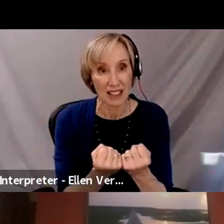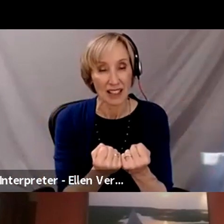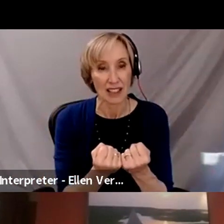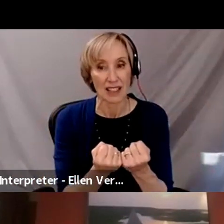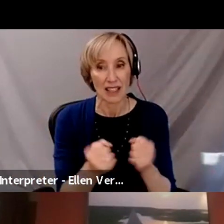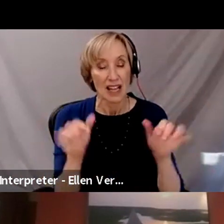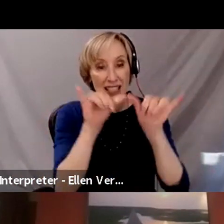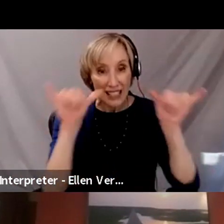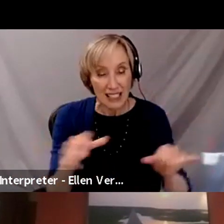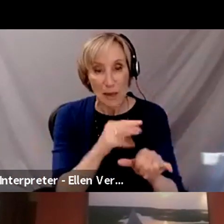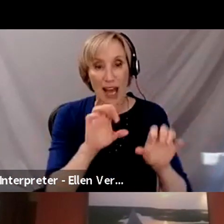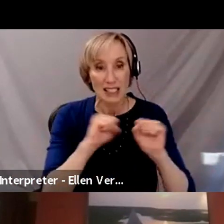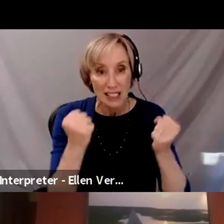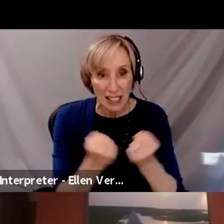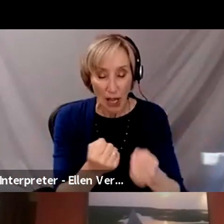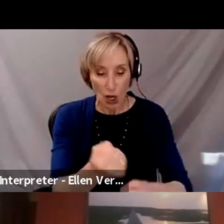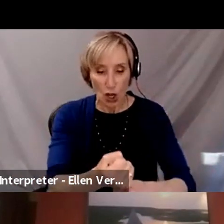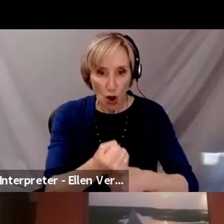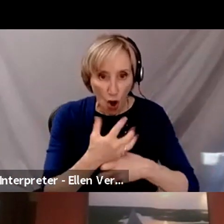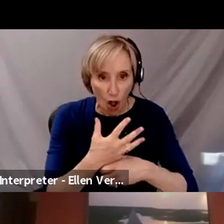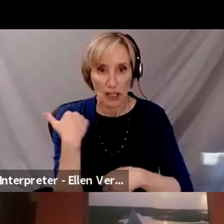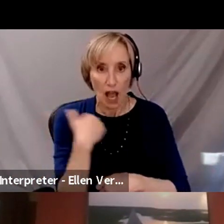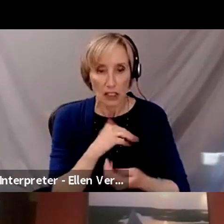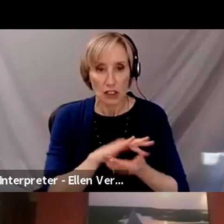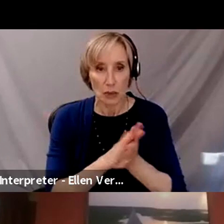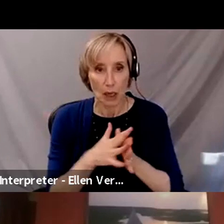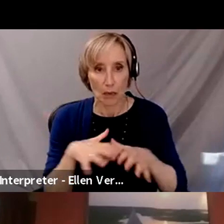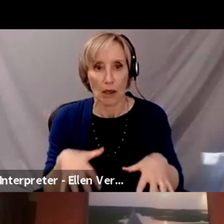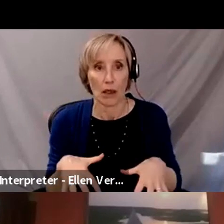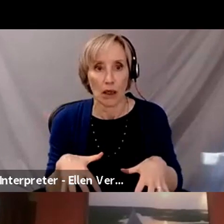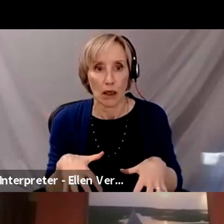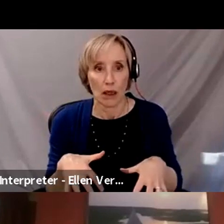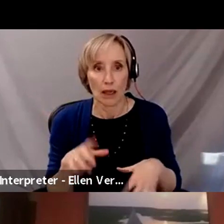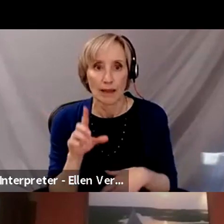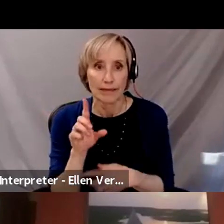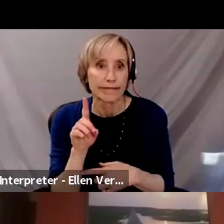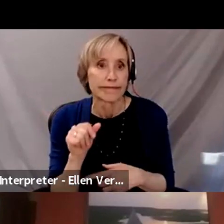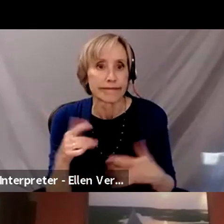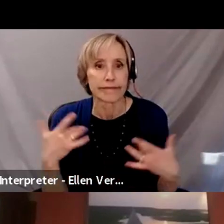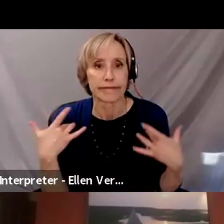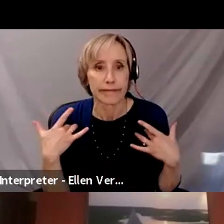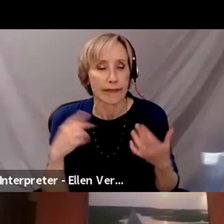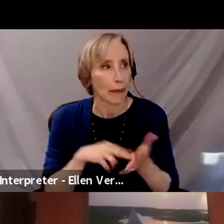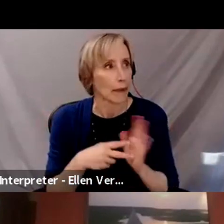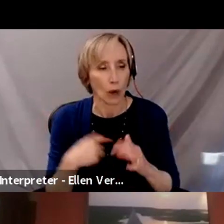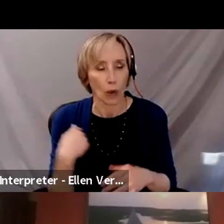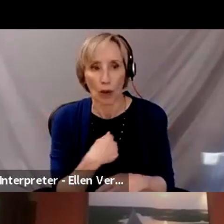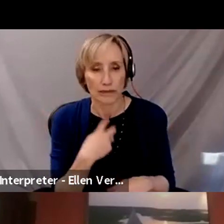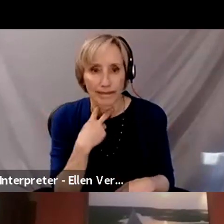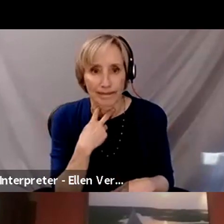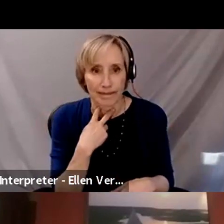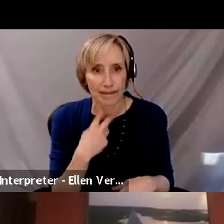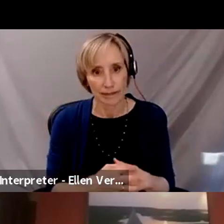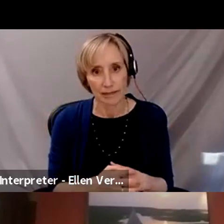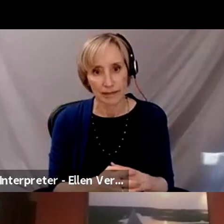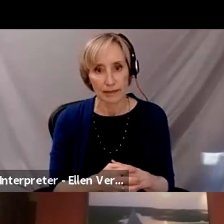disabling. It is not the idea that there's something inherently wrong with us, as the rest of the panelists touching